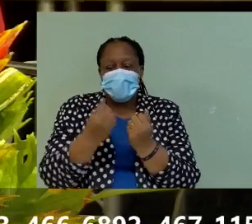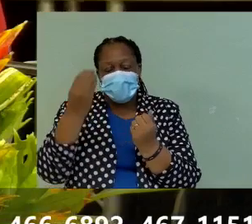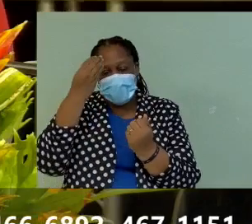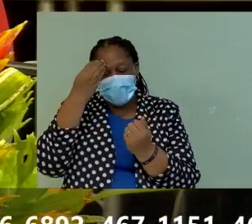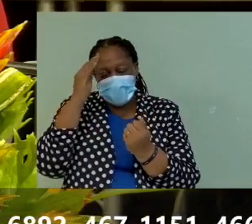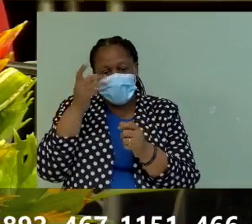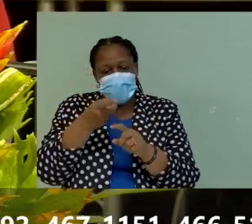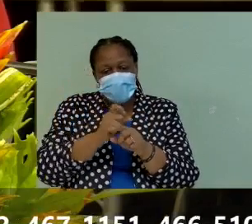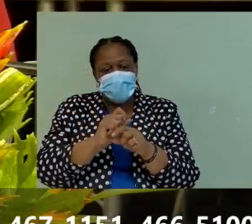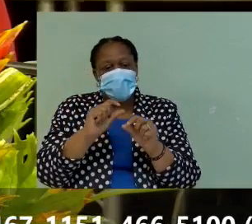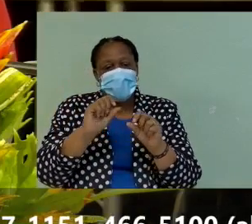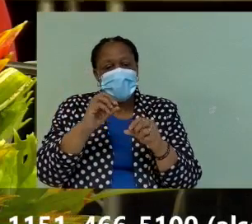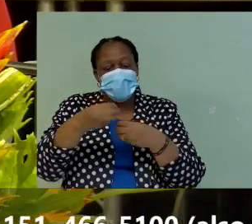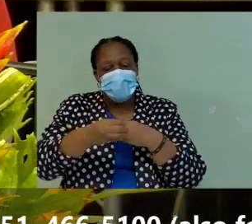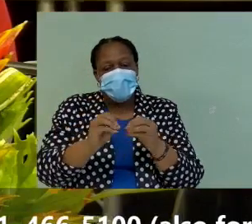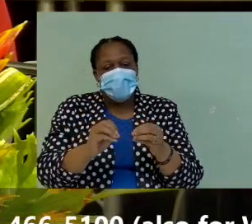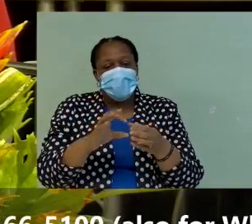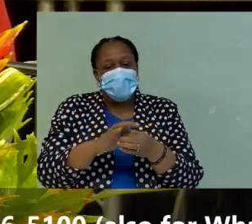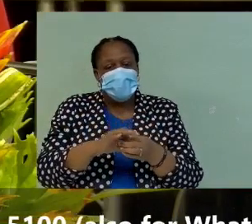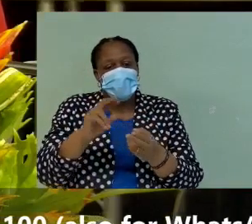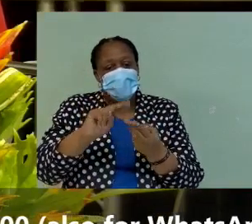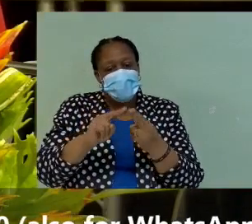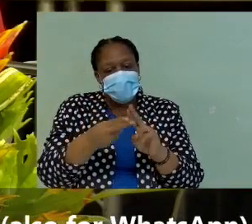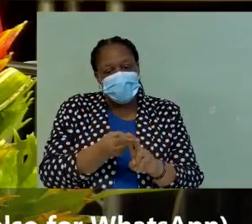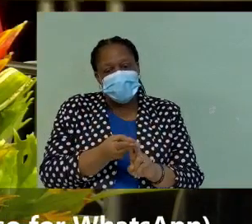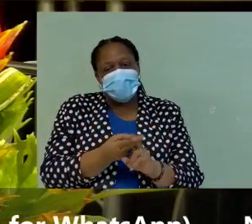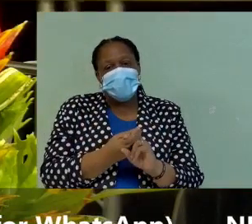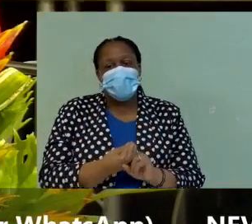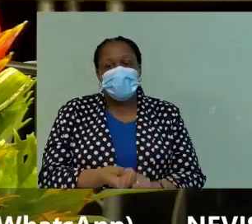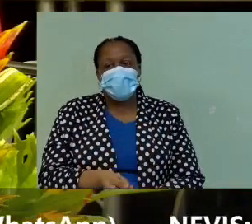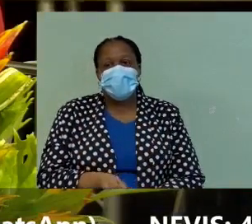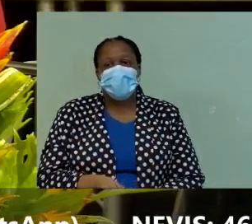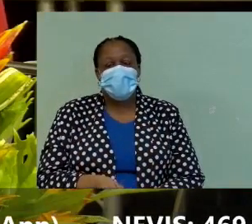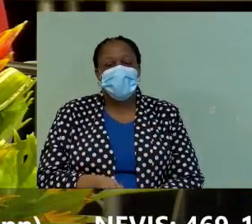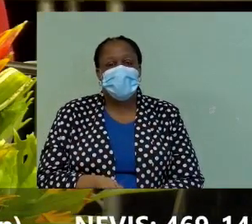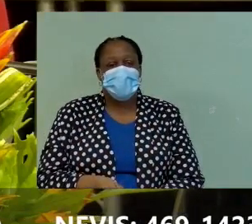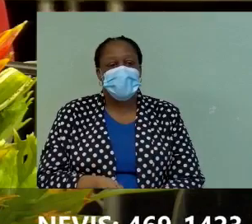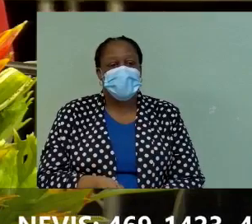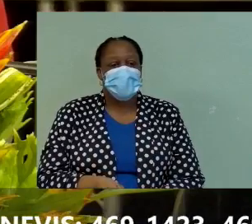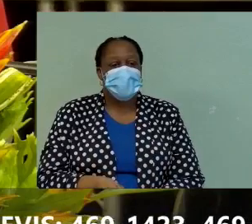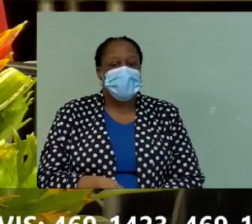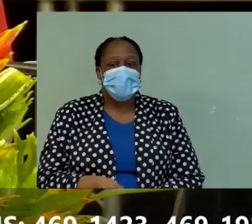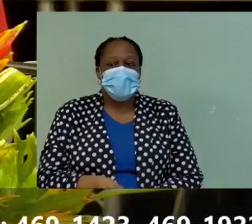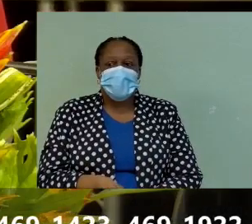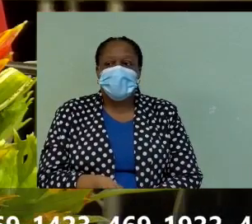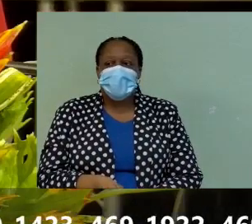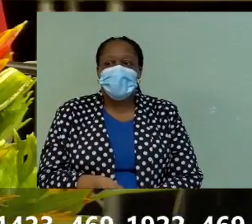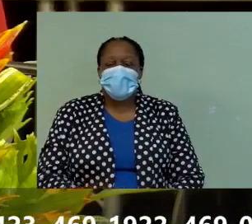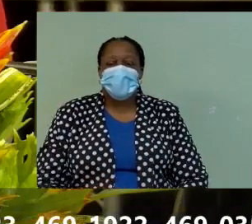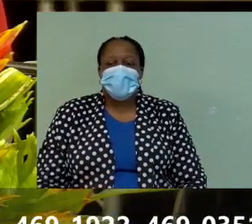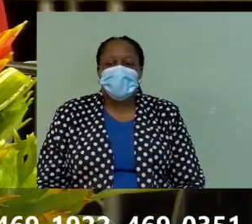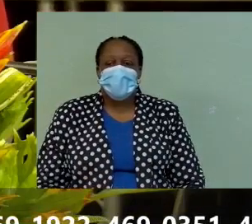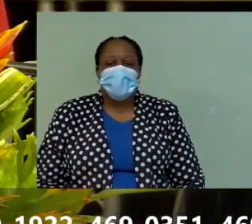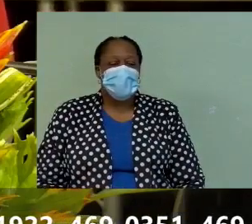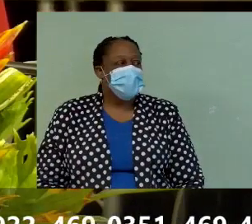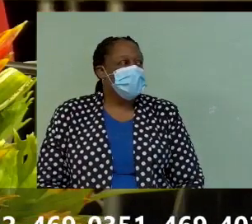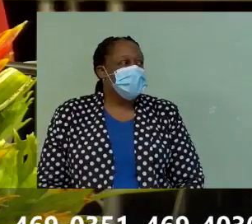who is Director in the Department of Statistics under the Ministry of Sustainable